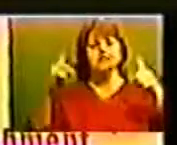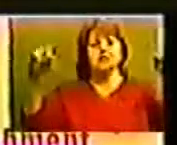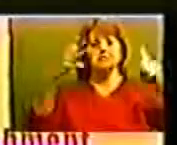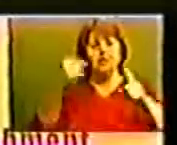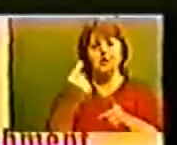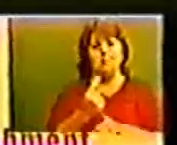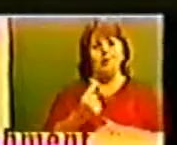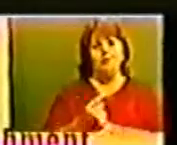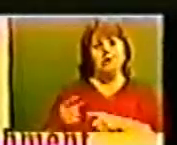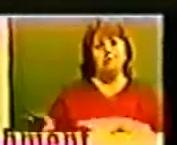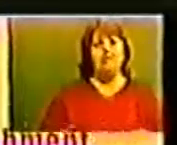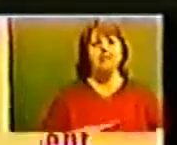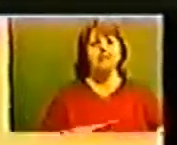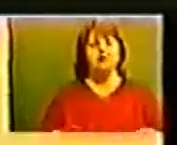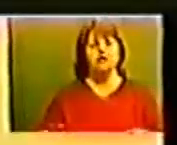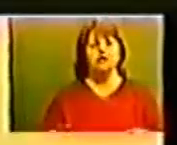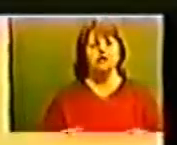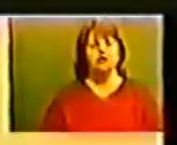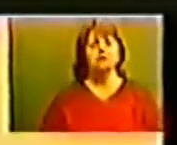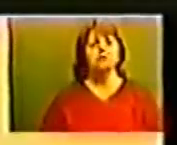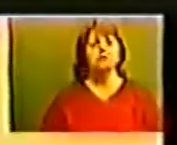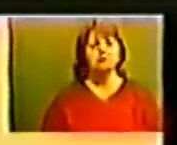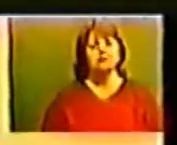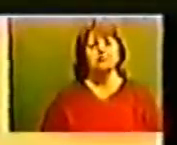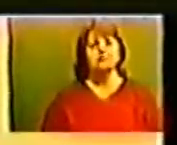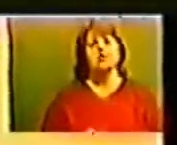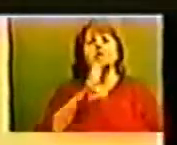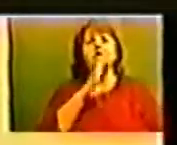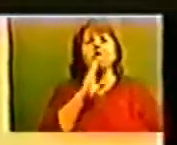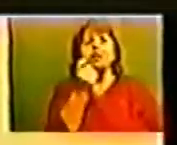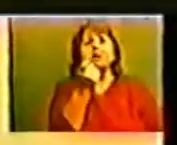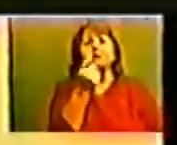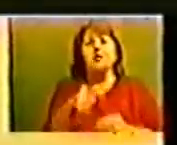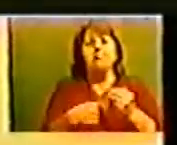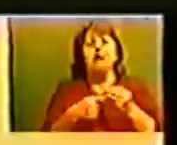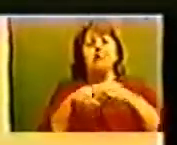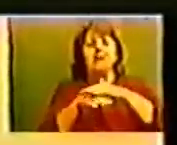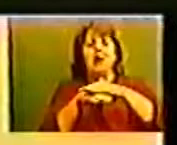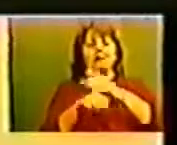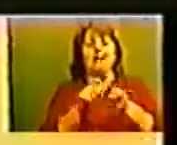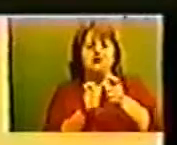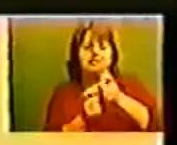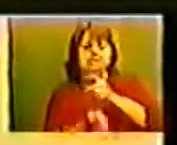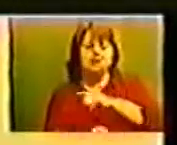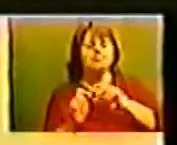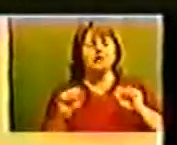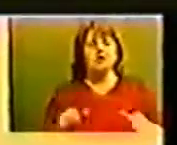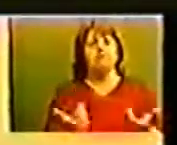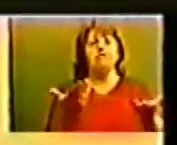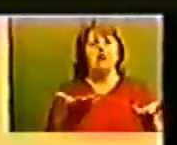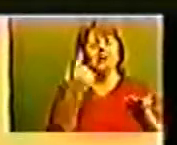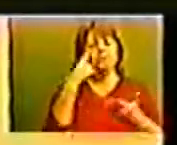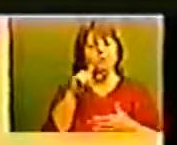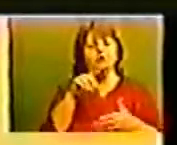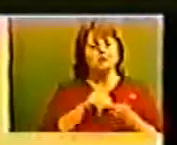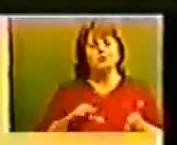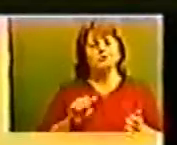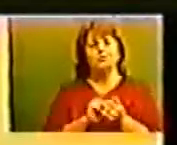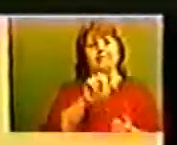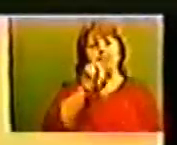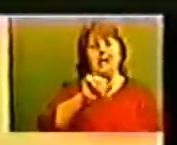achievement and appropriate behavior. Let's talk a little bit about the accommodations that we can provide for students with